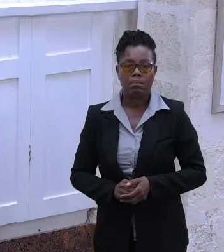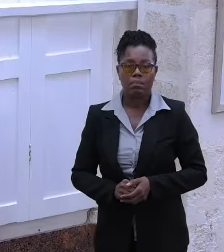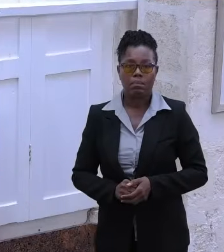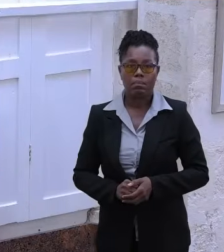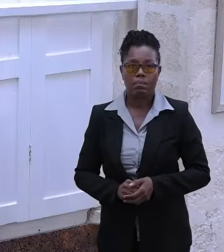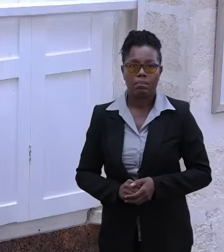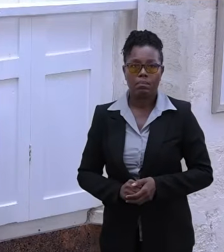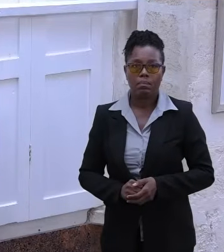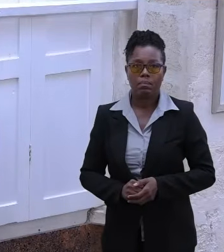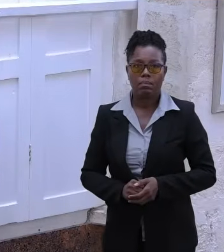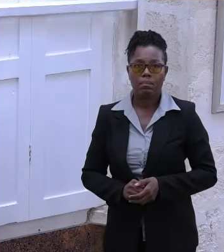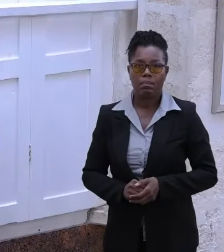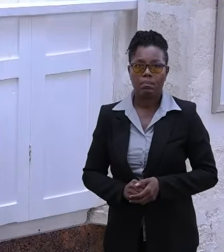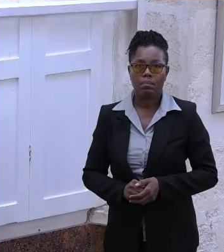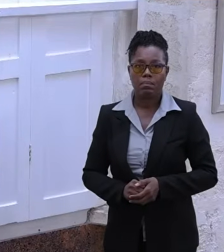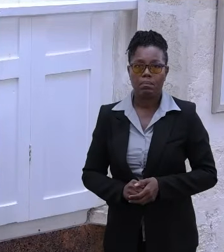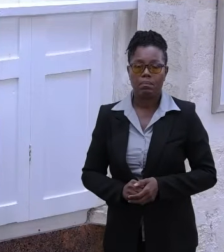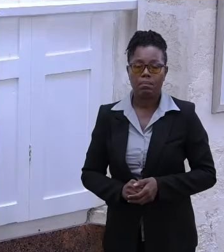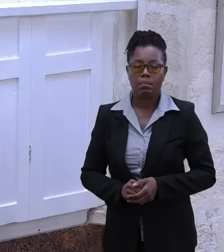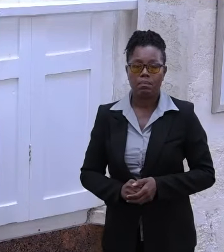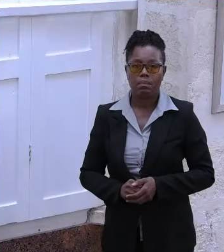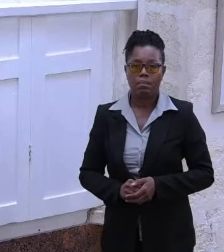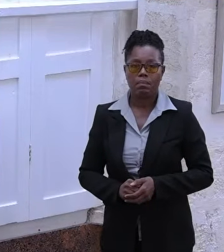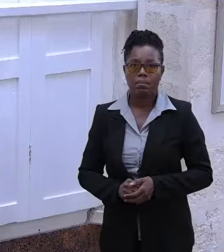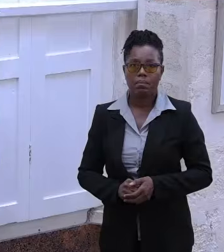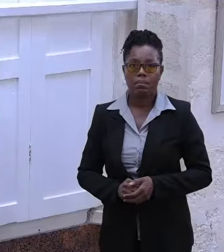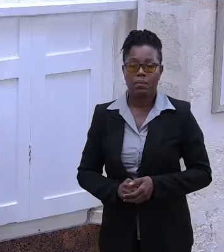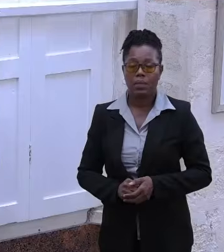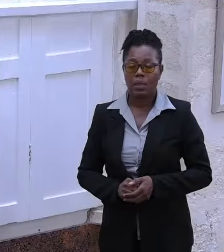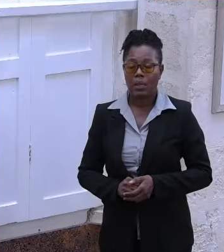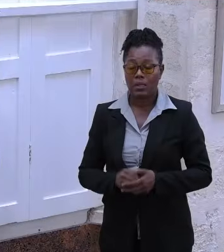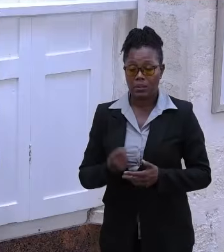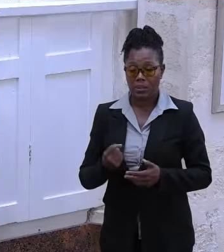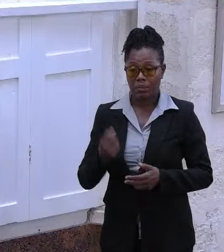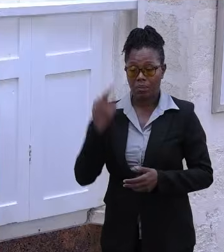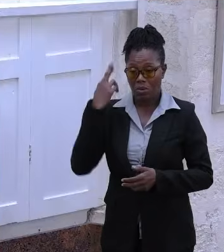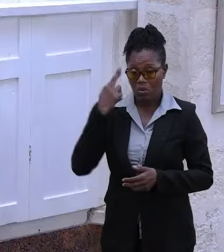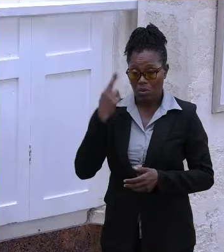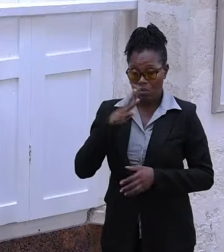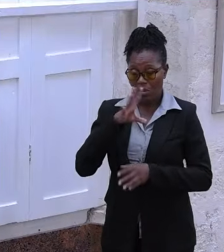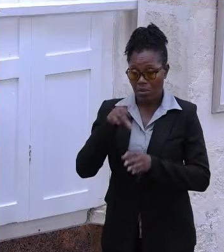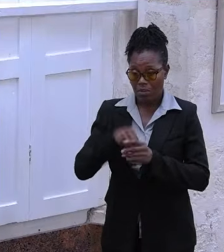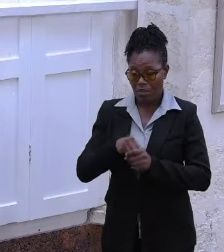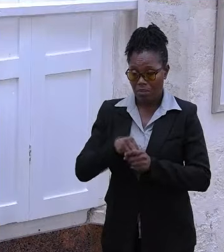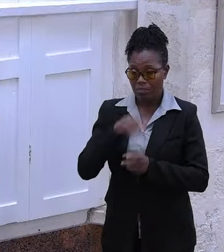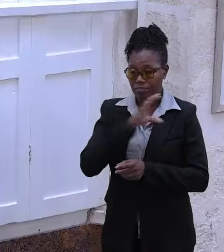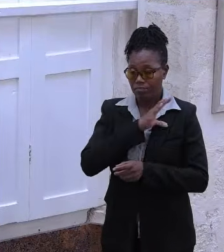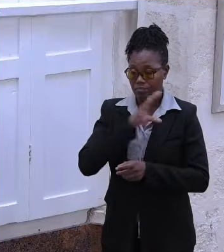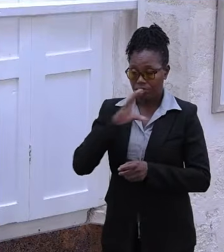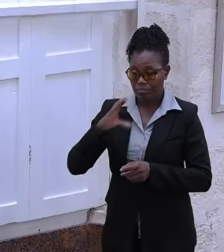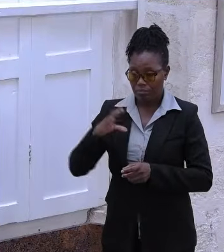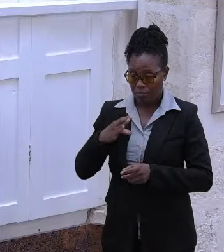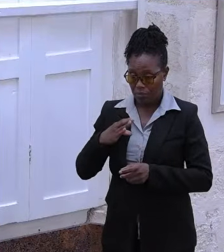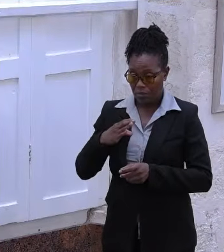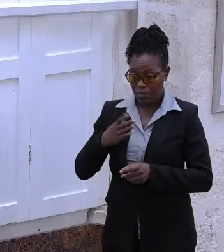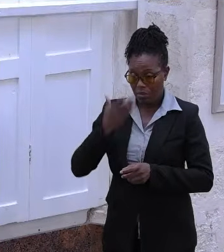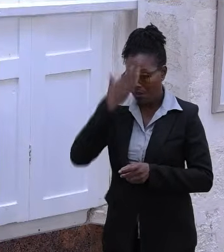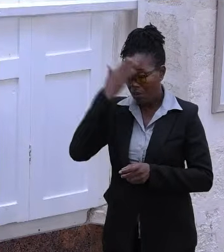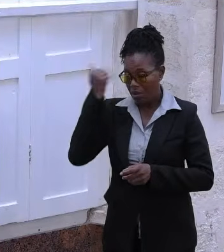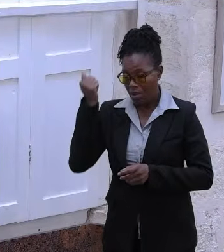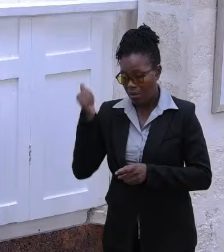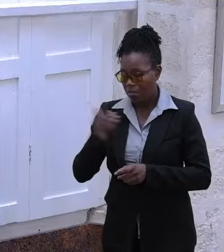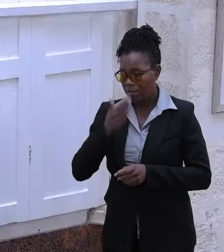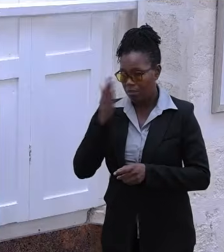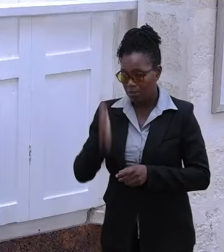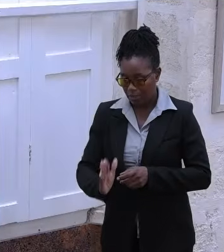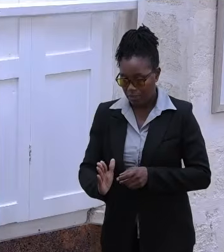I don't think we should forget the reason why we're in committee with these bills. It was really to get